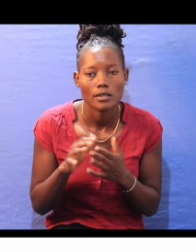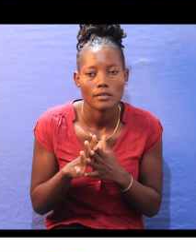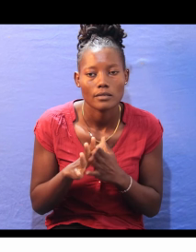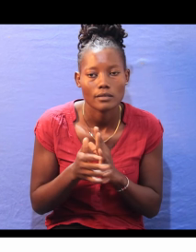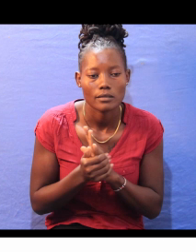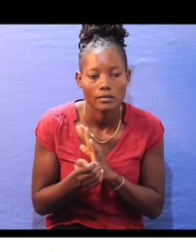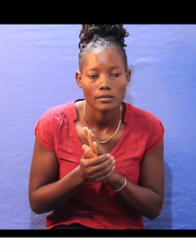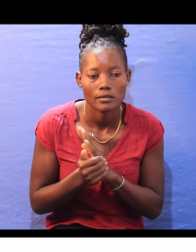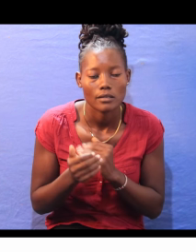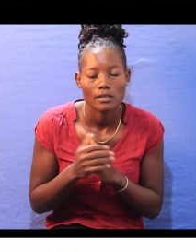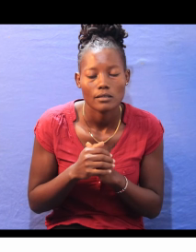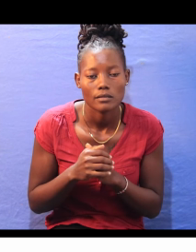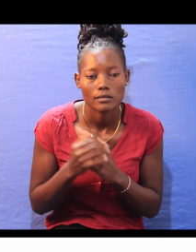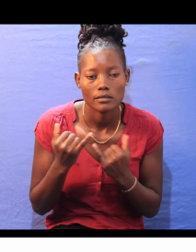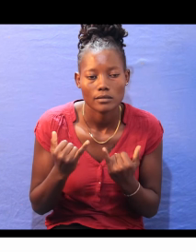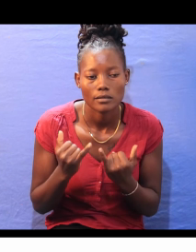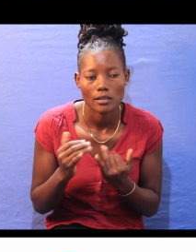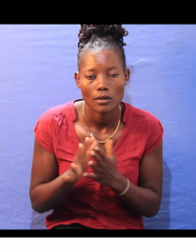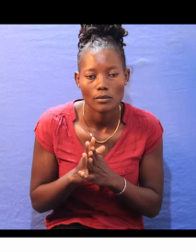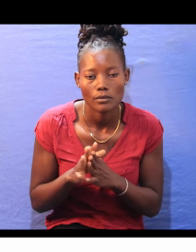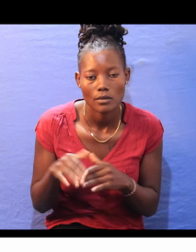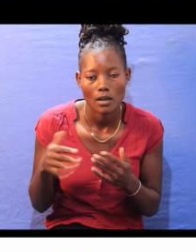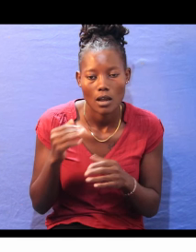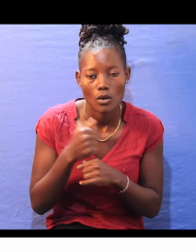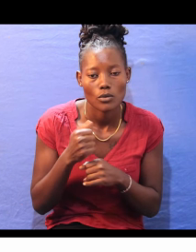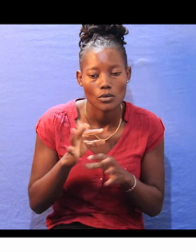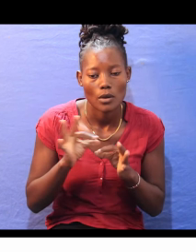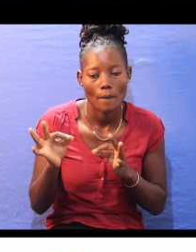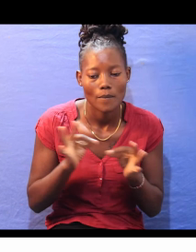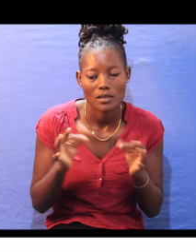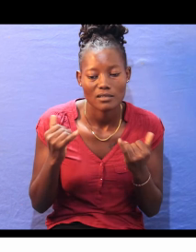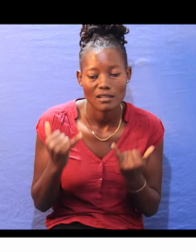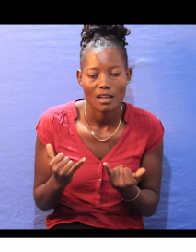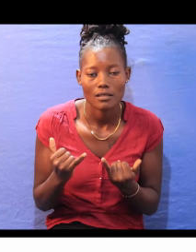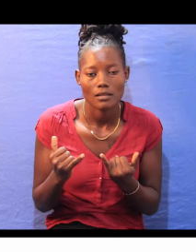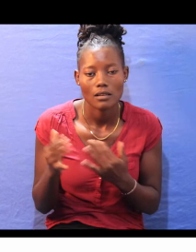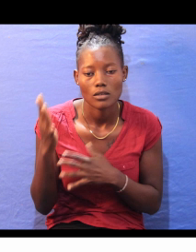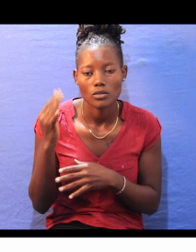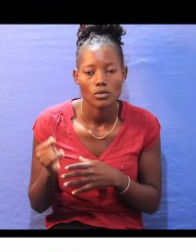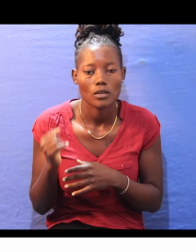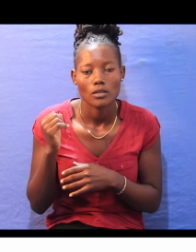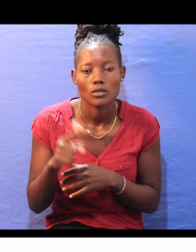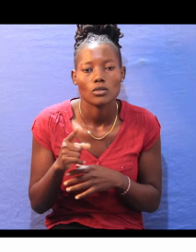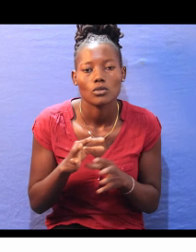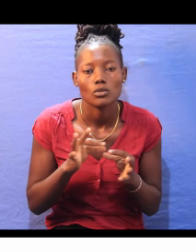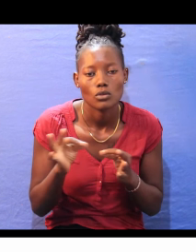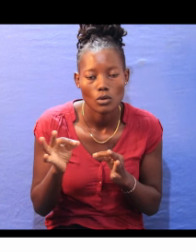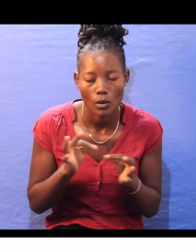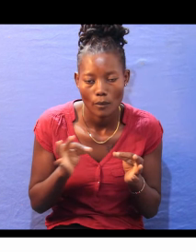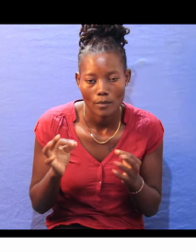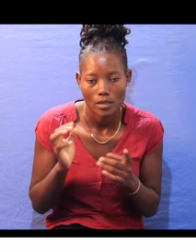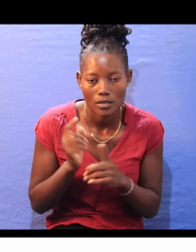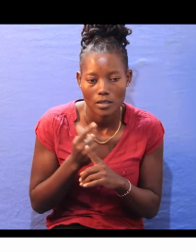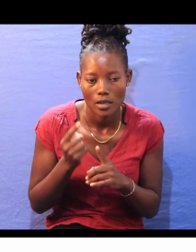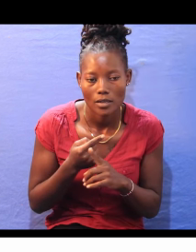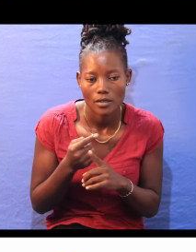The dynamic strength index is harder to measure because you need to measure the power output of a ballistic movement, how